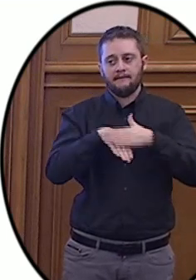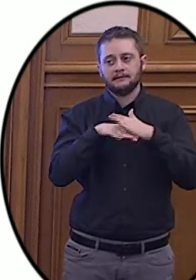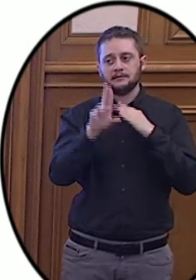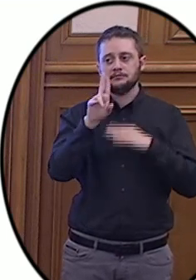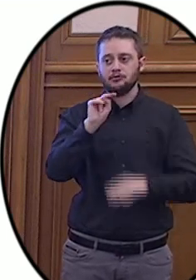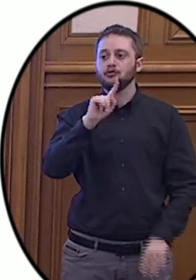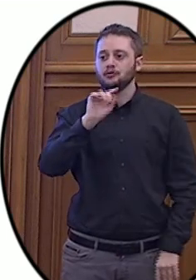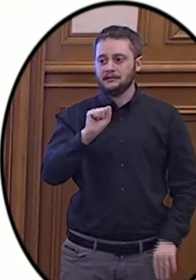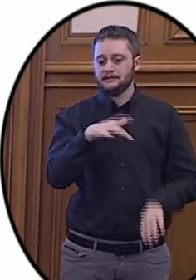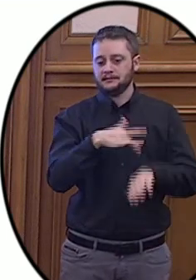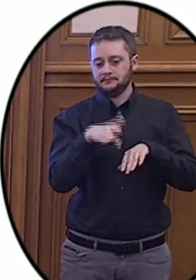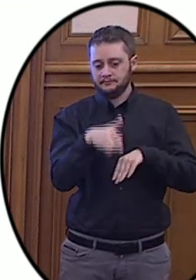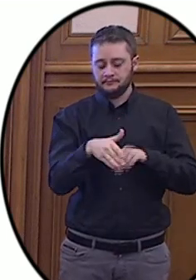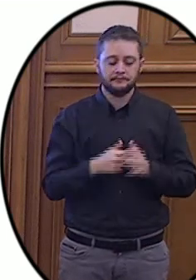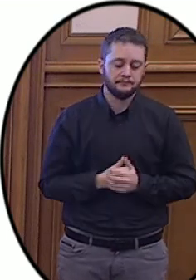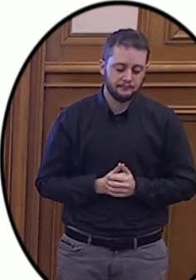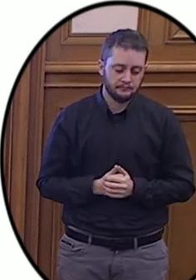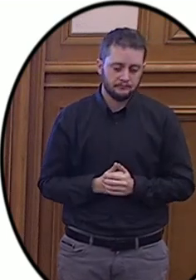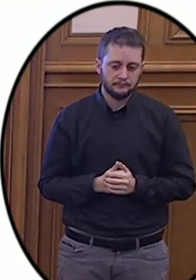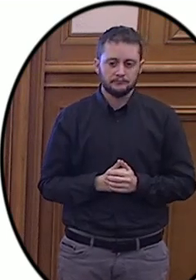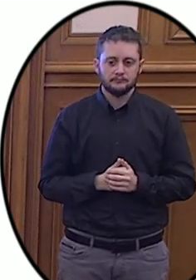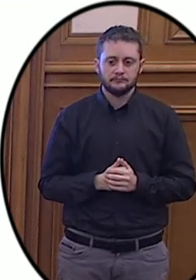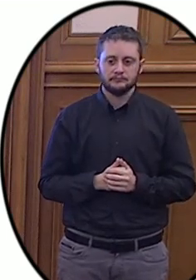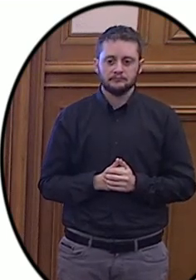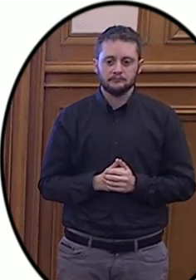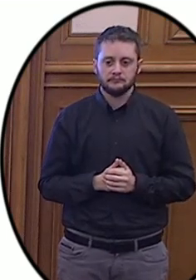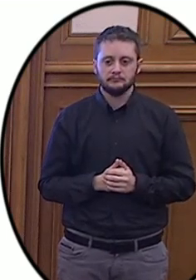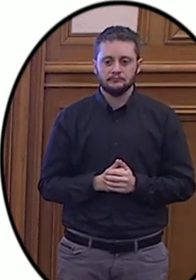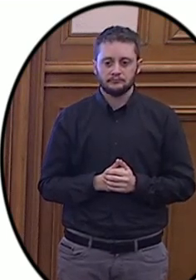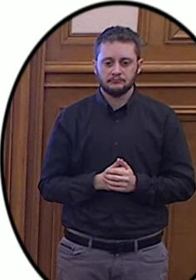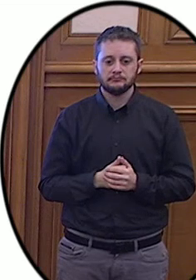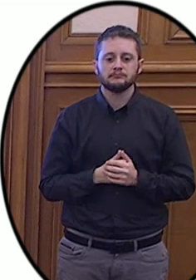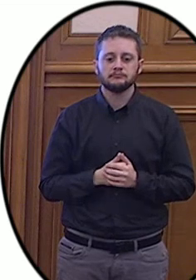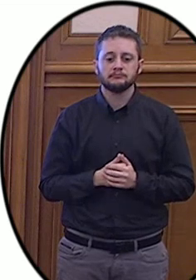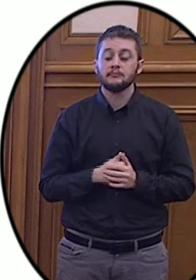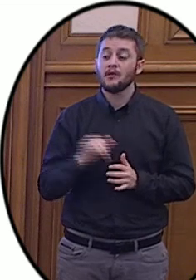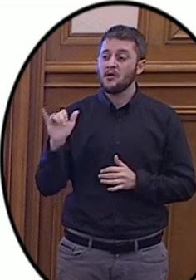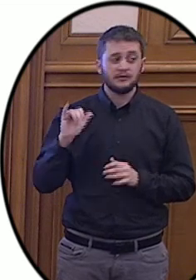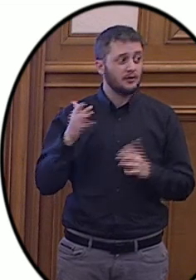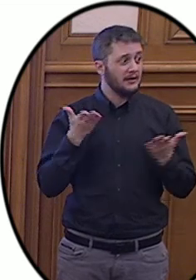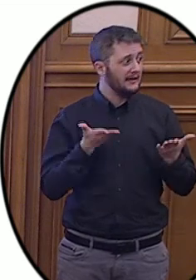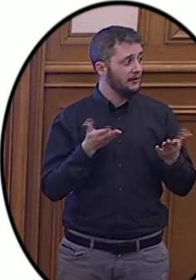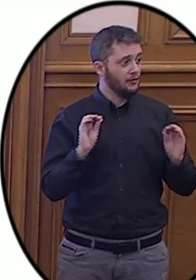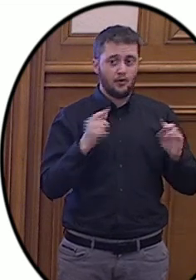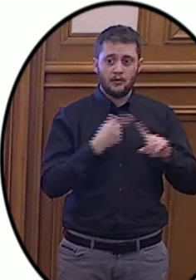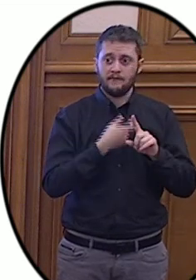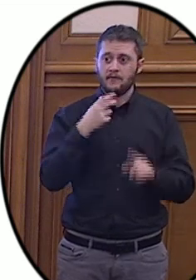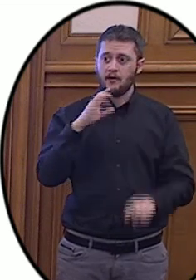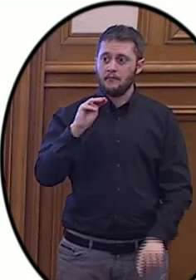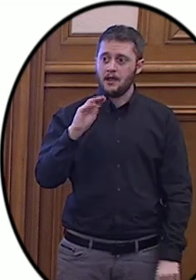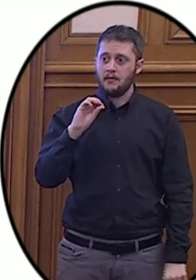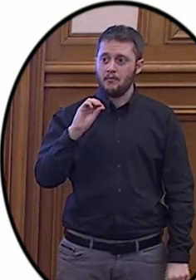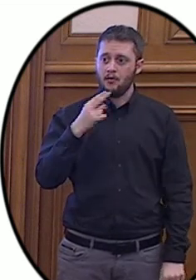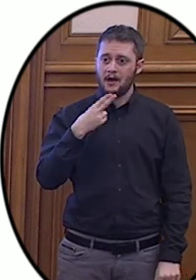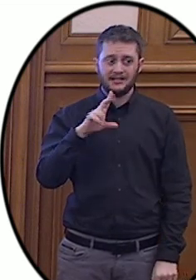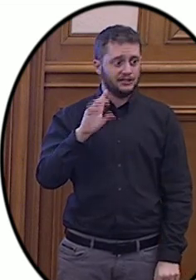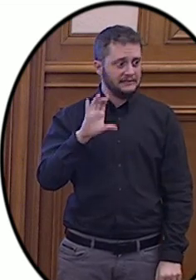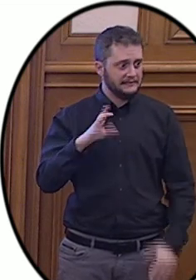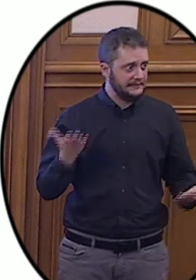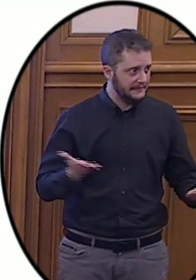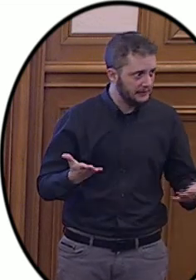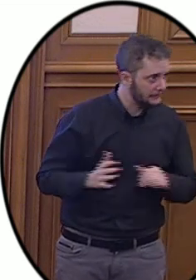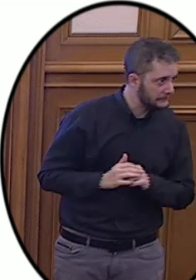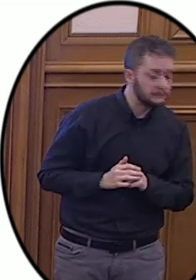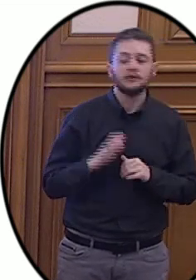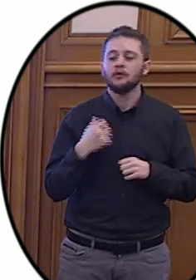I also think it's important, since there's not someone here from MOHCD, to make sure people are aware of